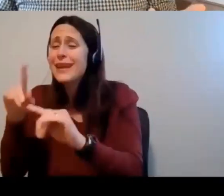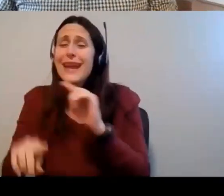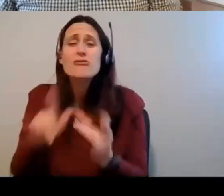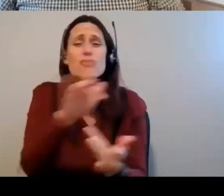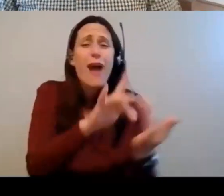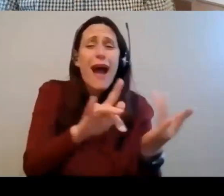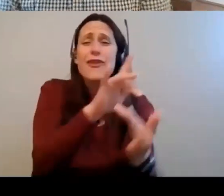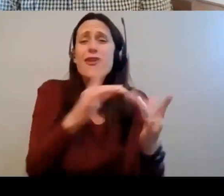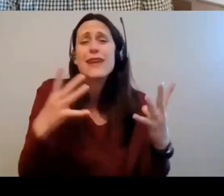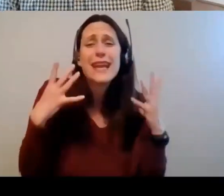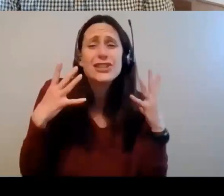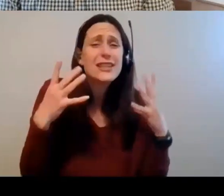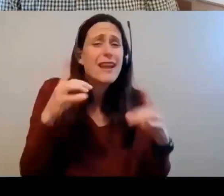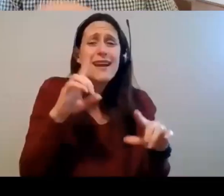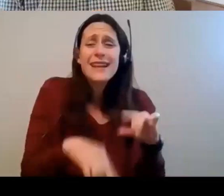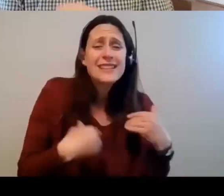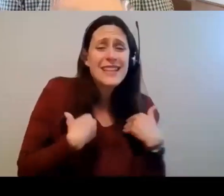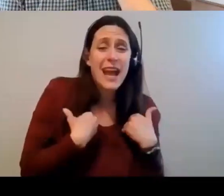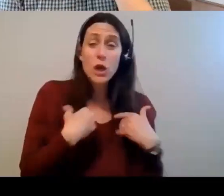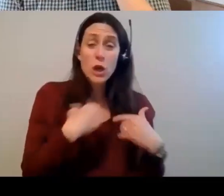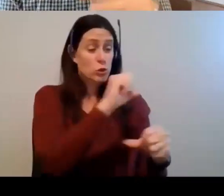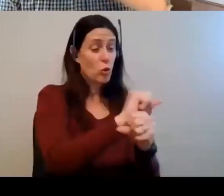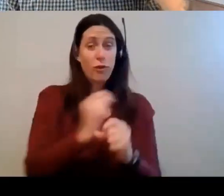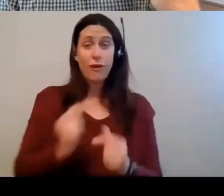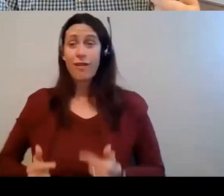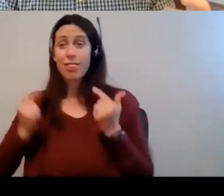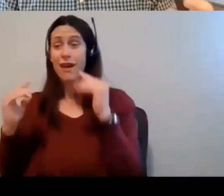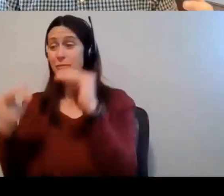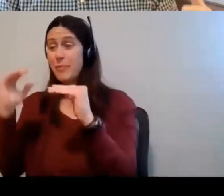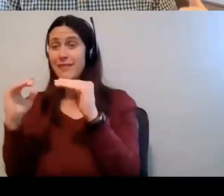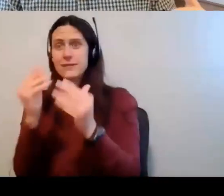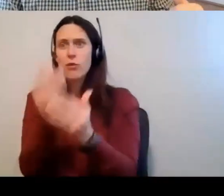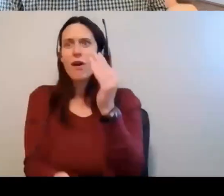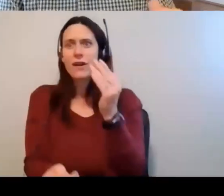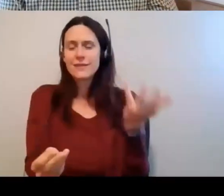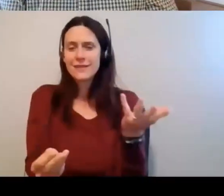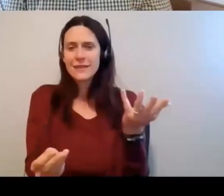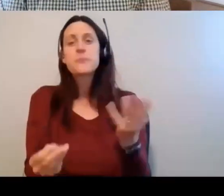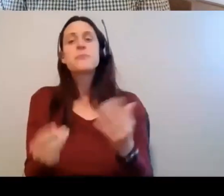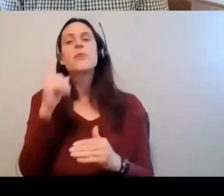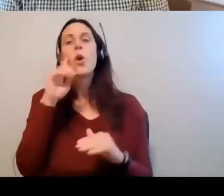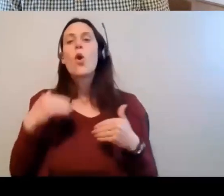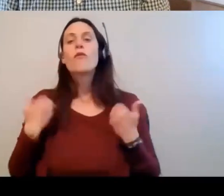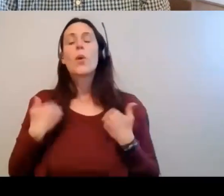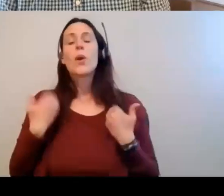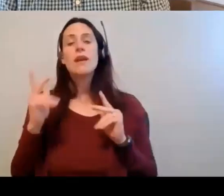our work-life balance. For young people, I want to think about adolescents specifically.